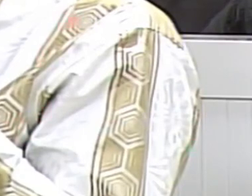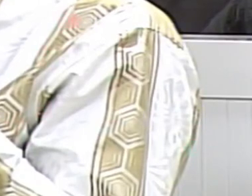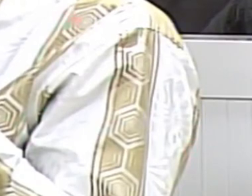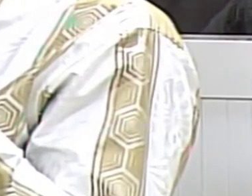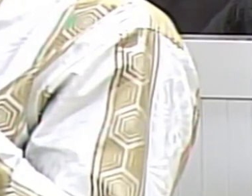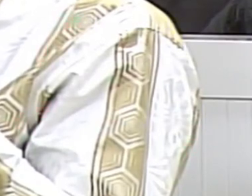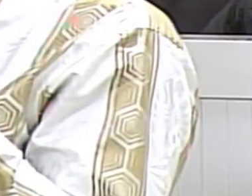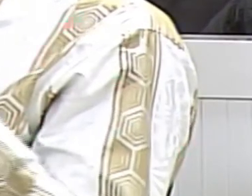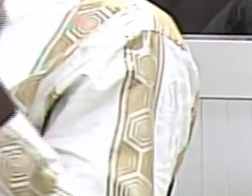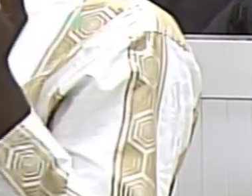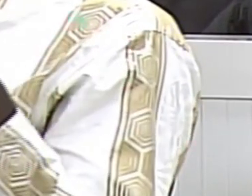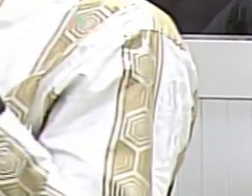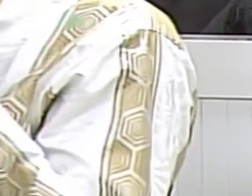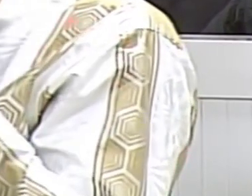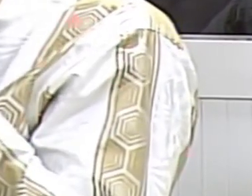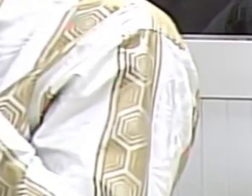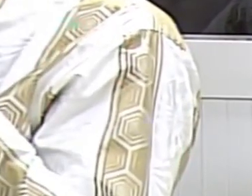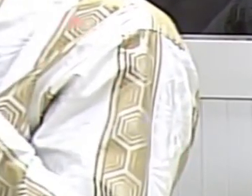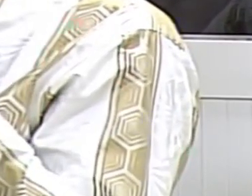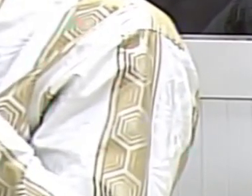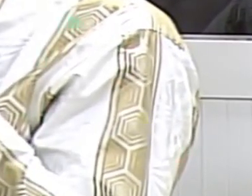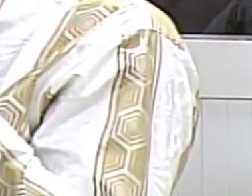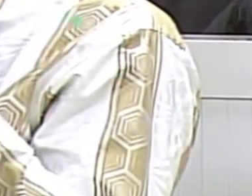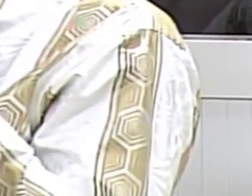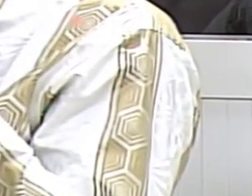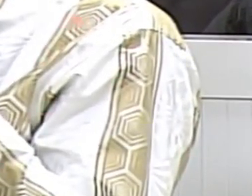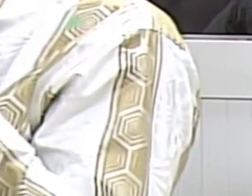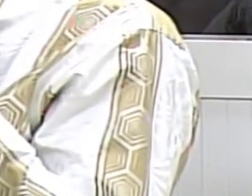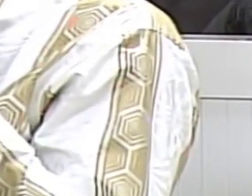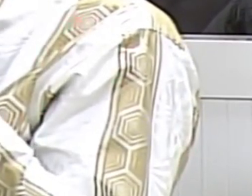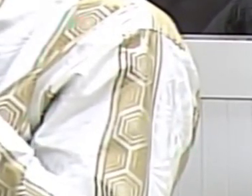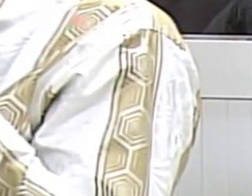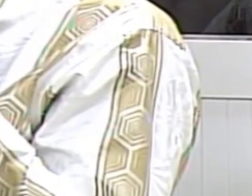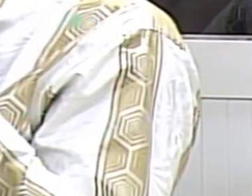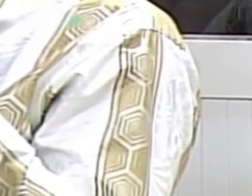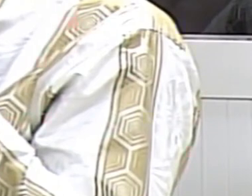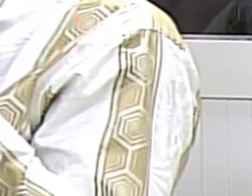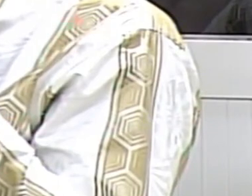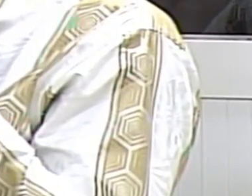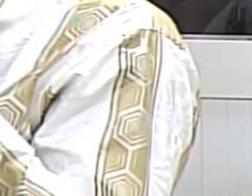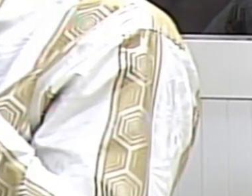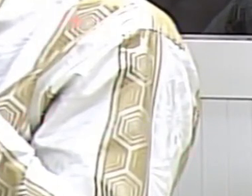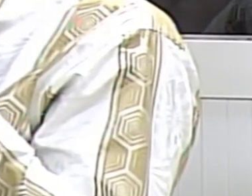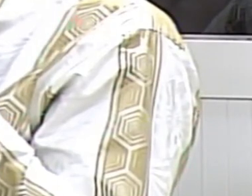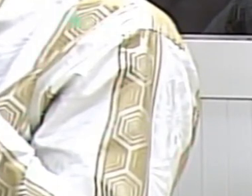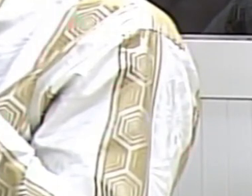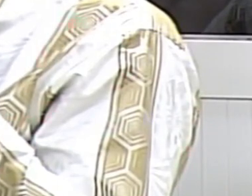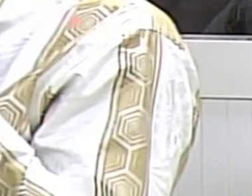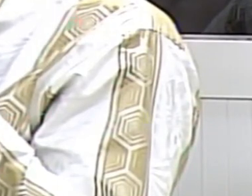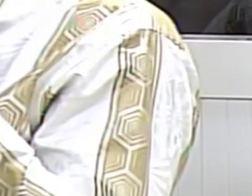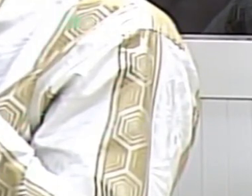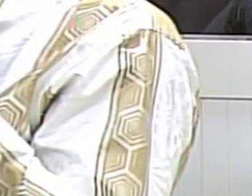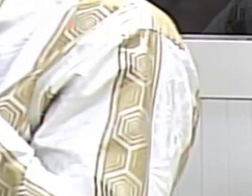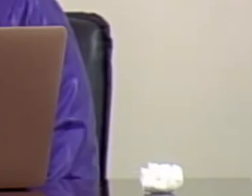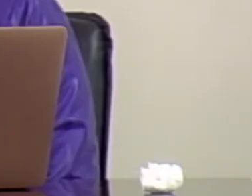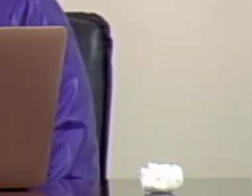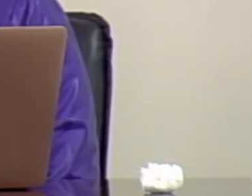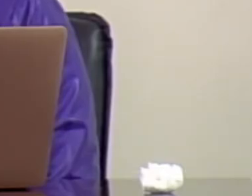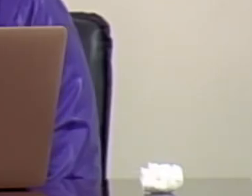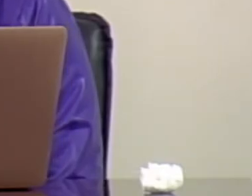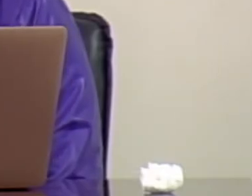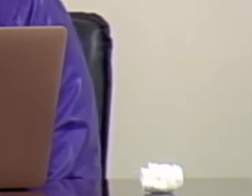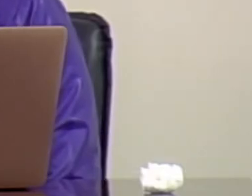security service. Some others were all there. Ak ñeneen ñeneen ak ñeneen ñepp fa nekkon. Dr. Njie, is it correct to say that you're